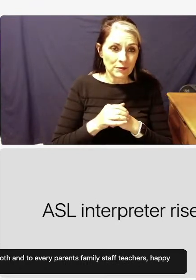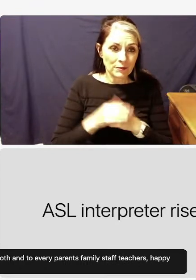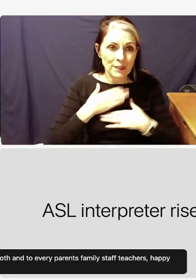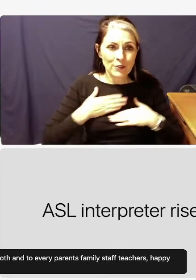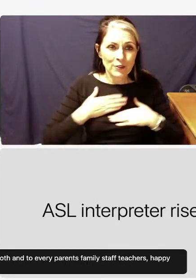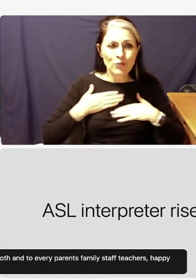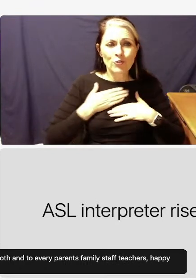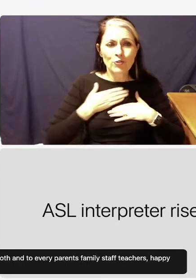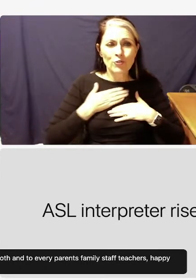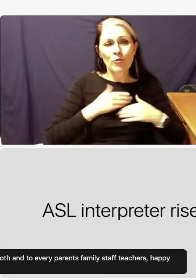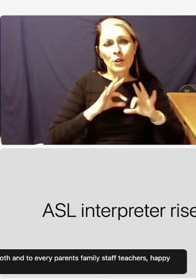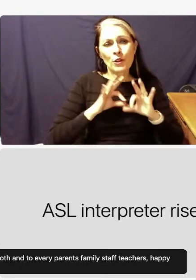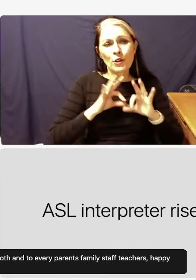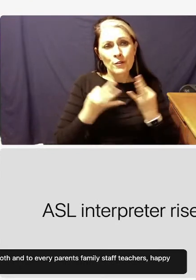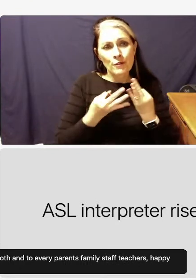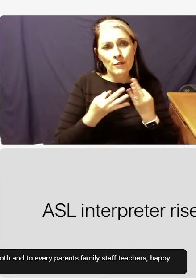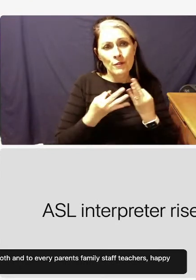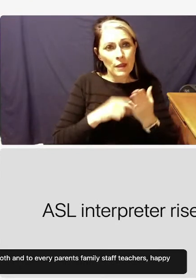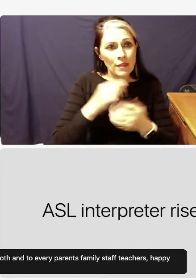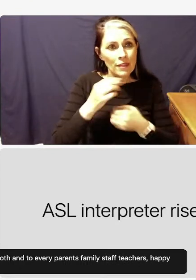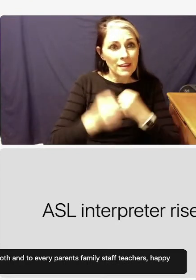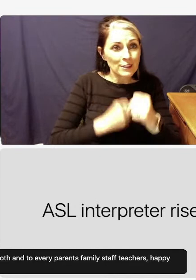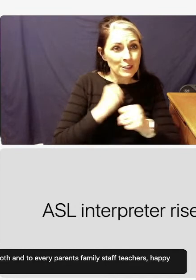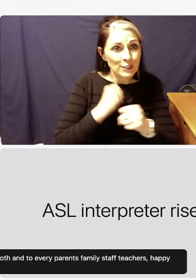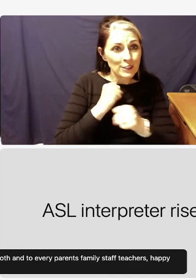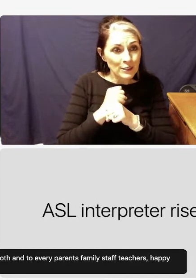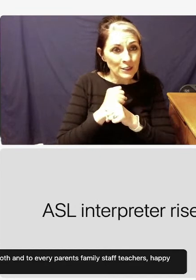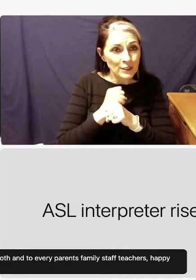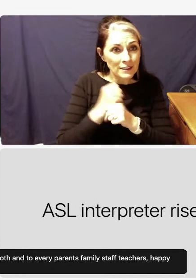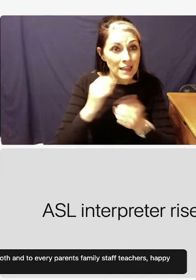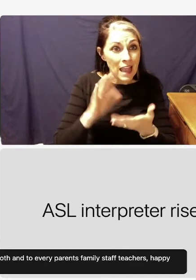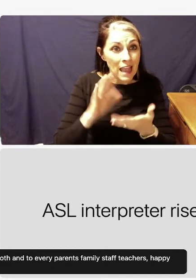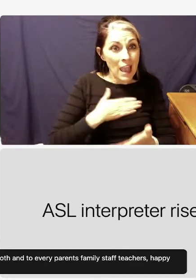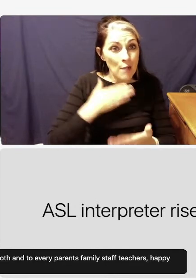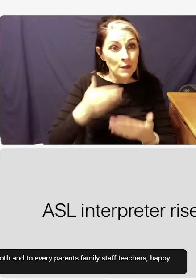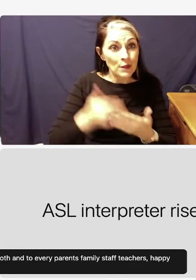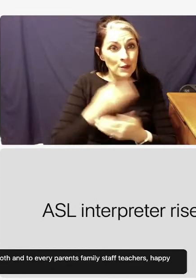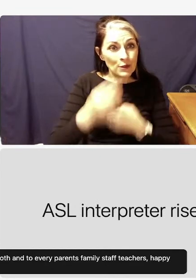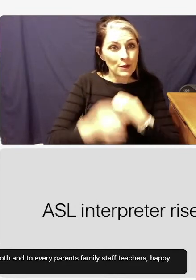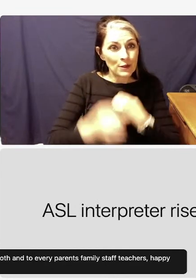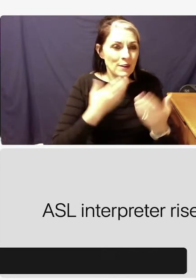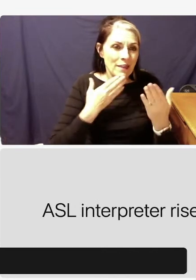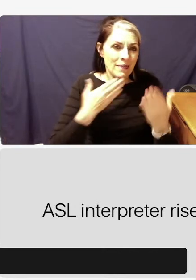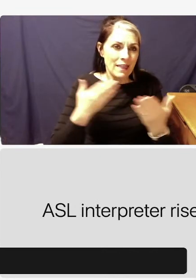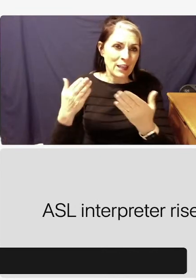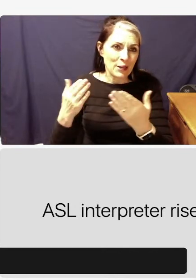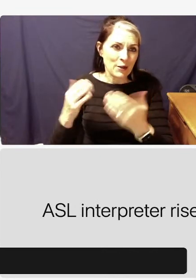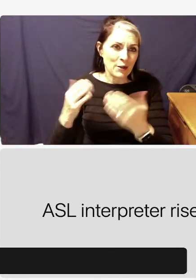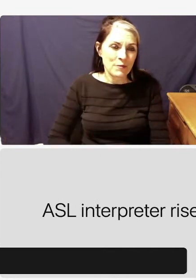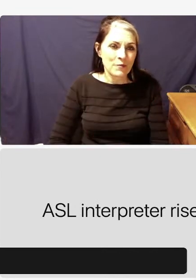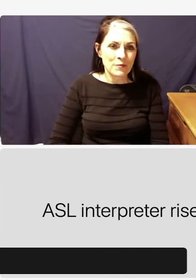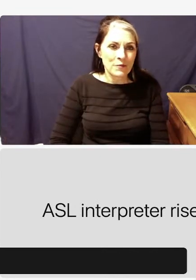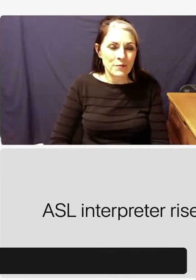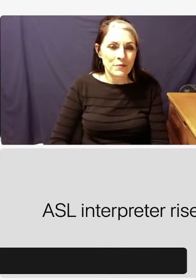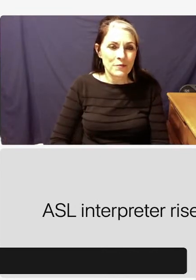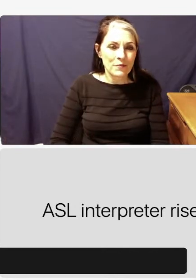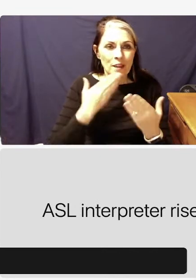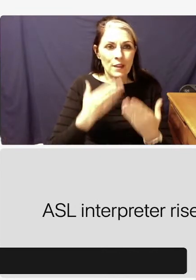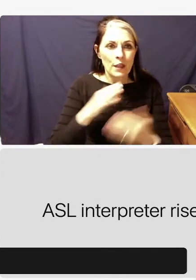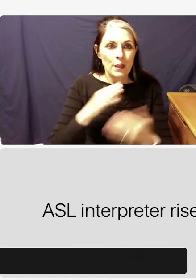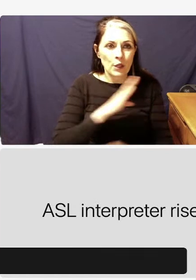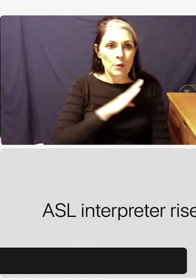your family this year and happy new year thank you thank you board member